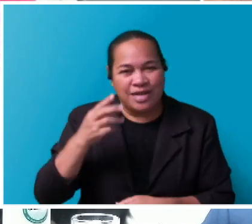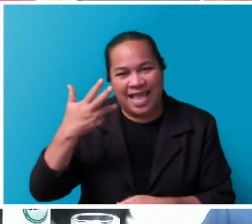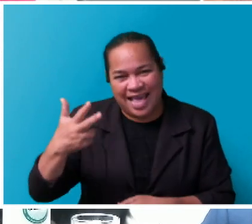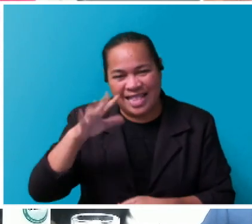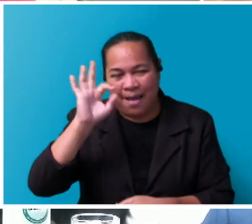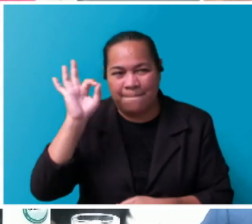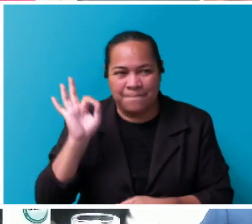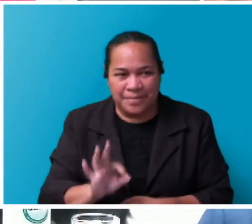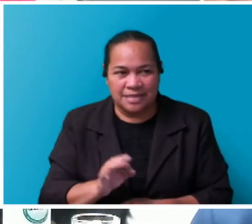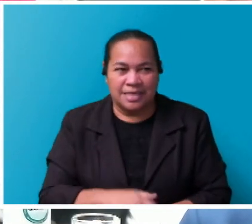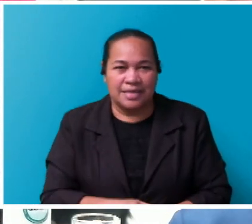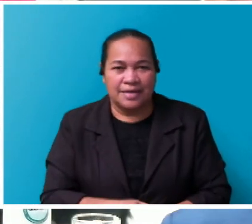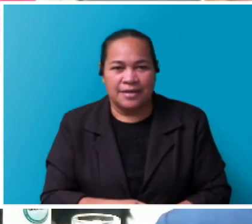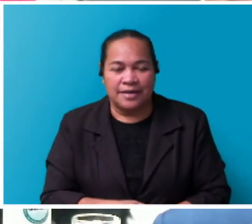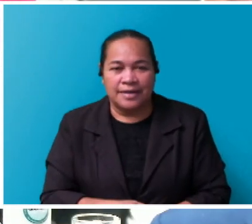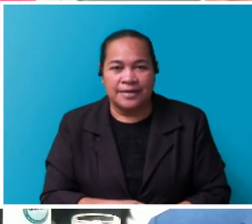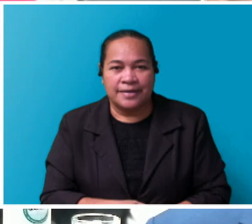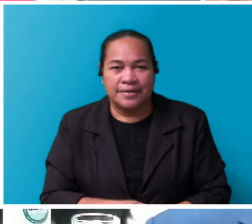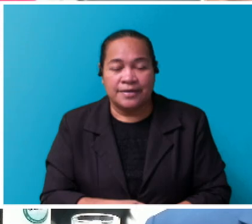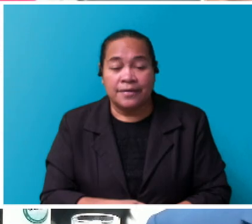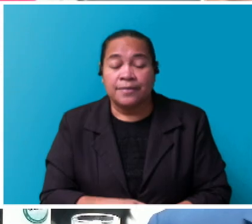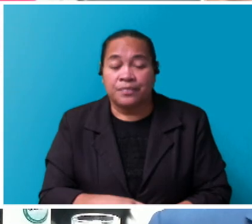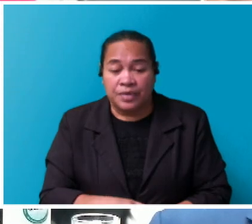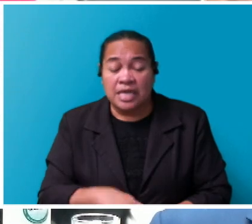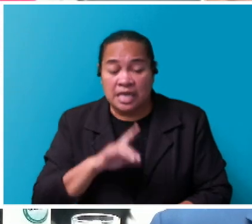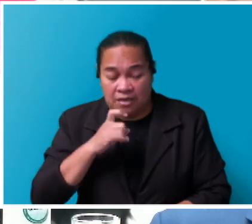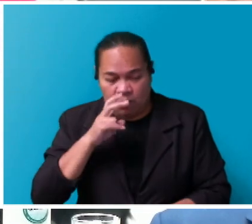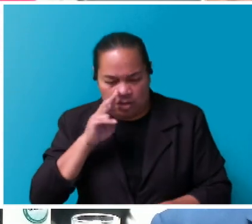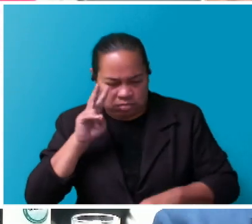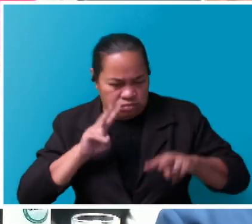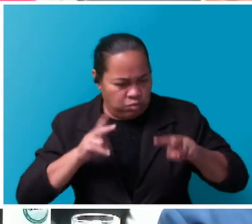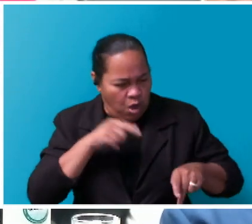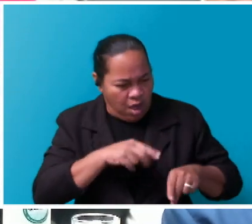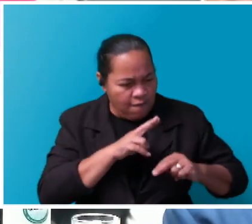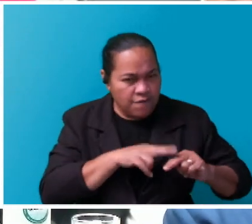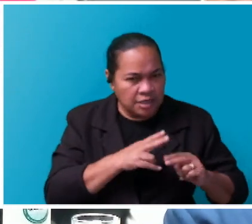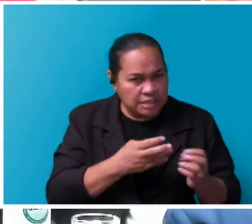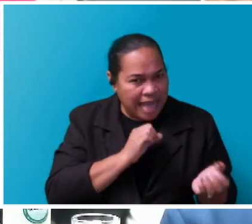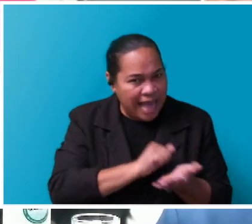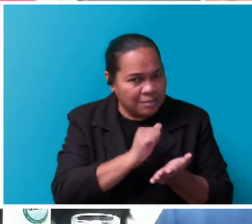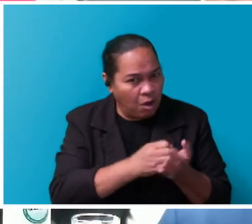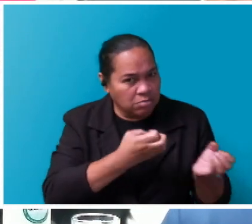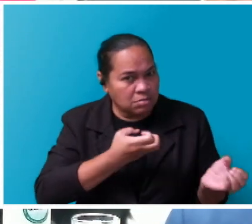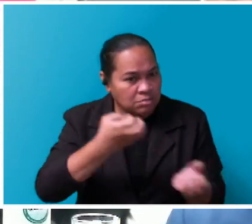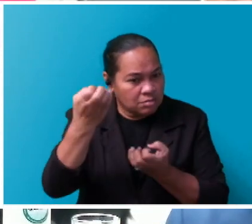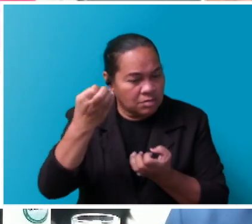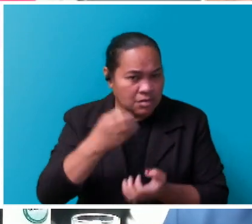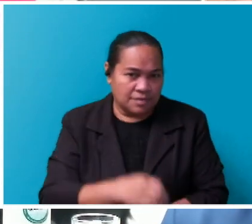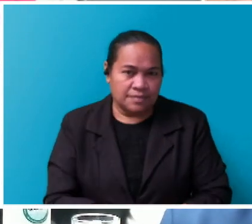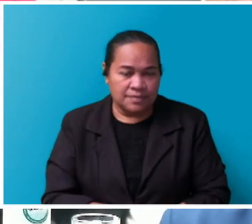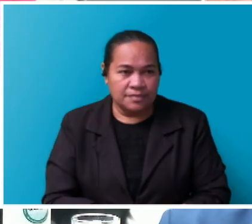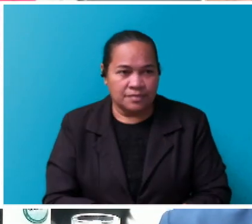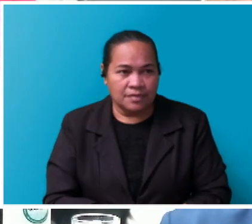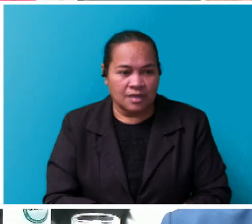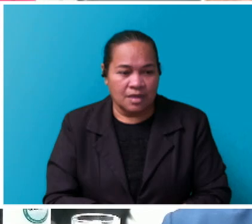1.8%. And of course, if one looks at Fiji's exports, or in other words, the US imports